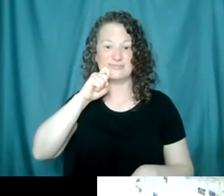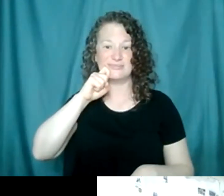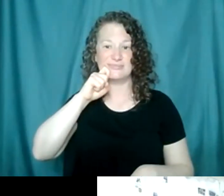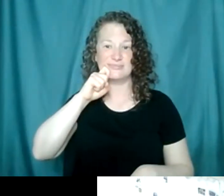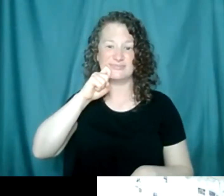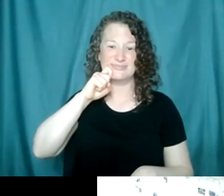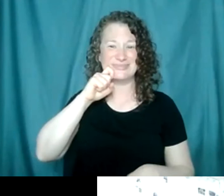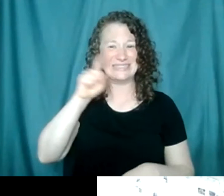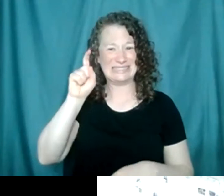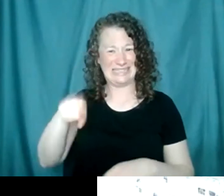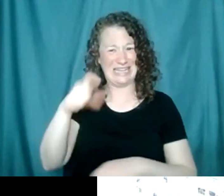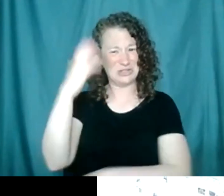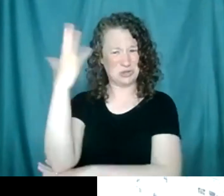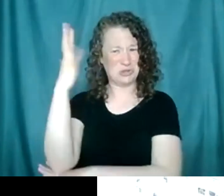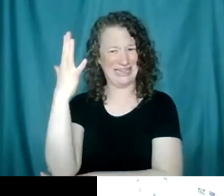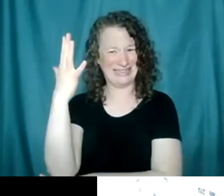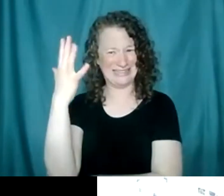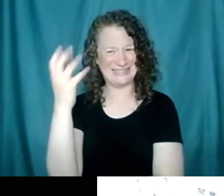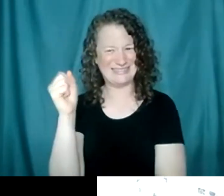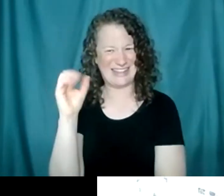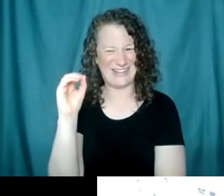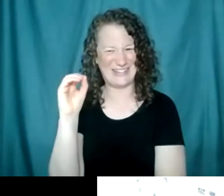you would need a tree. So